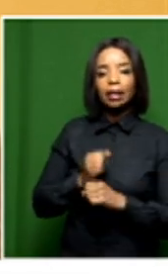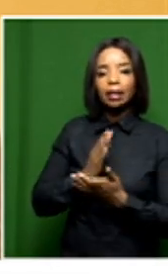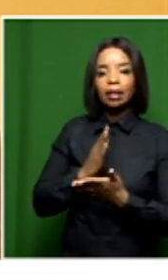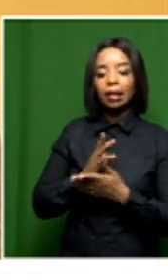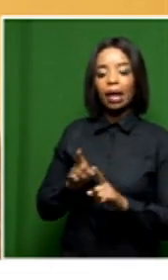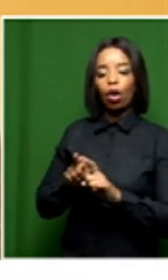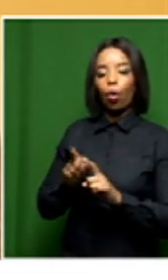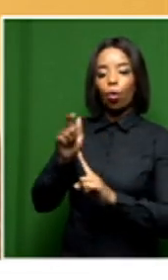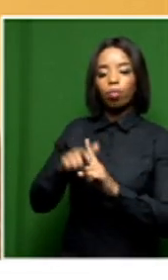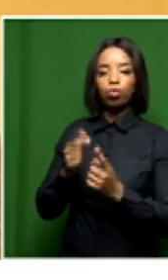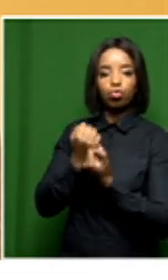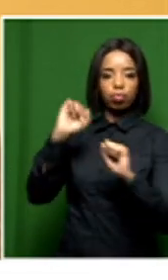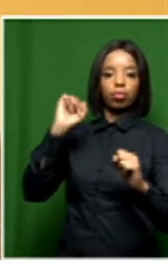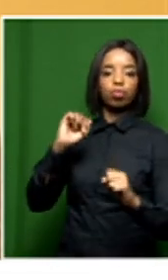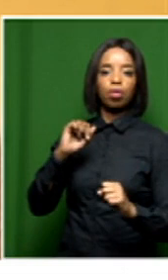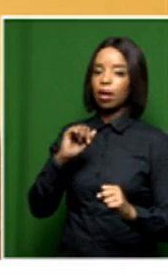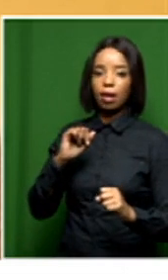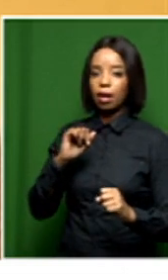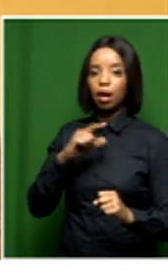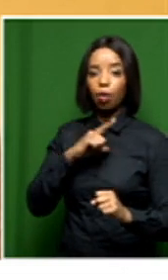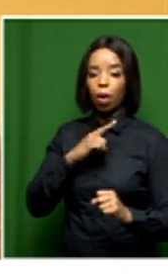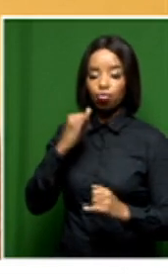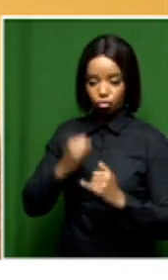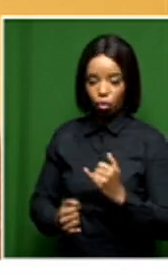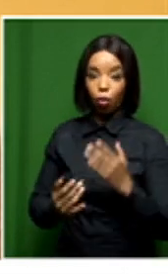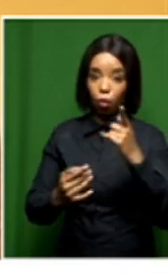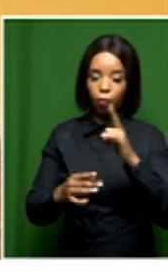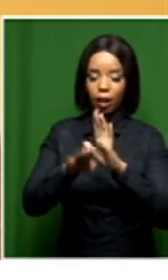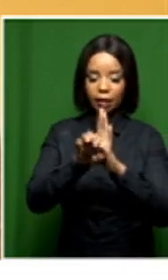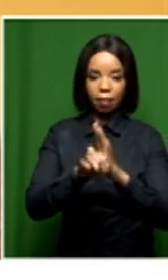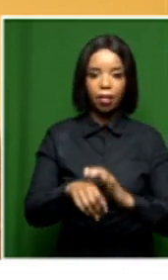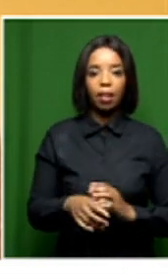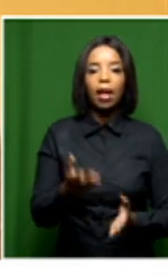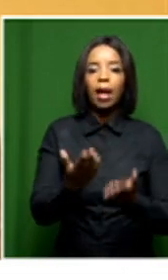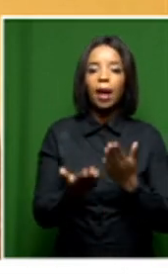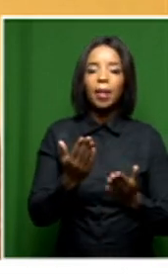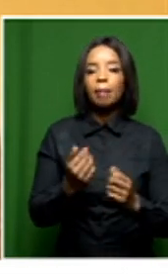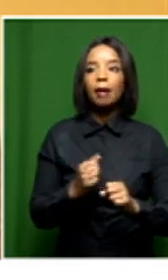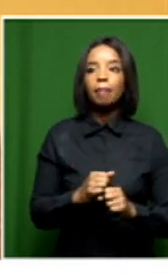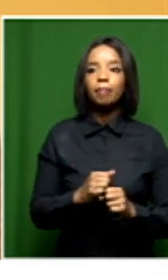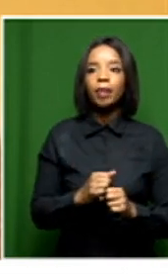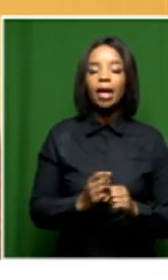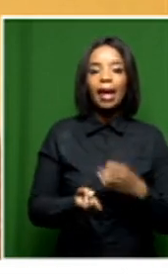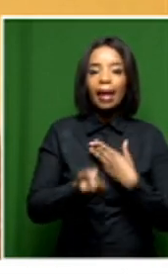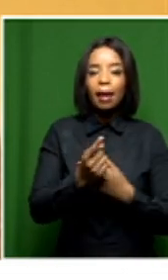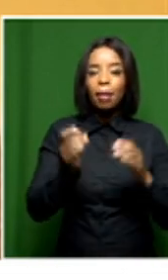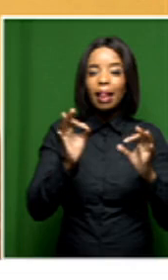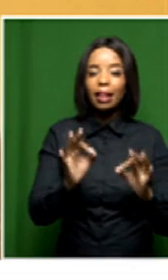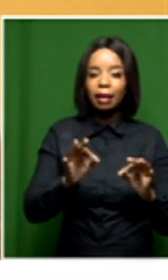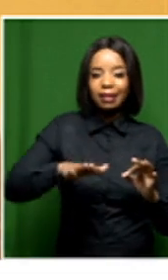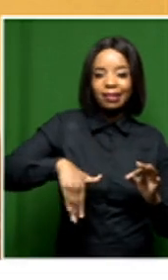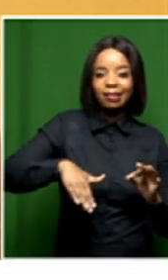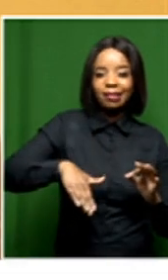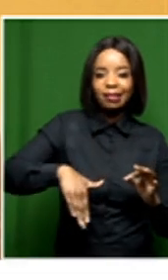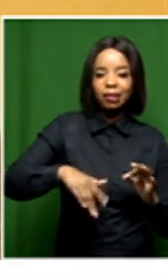an example here. You might not have gone through the cracks because some people were trying their luck in